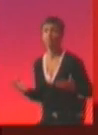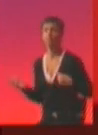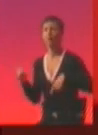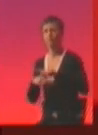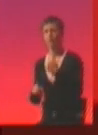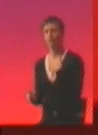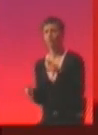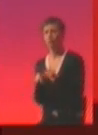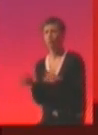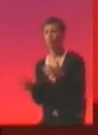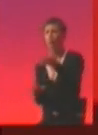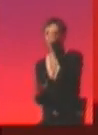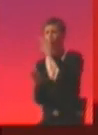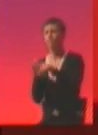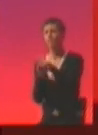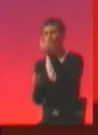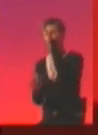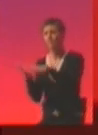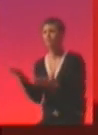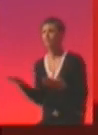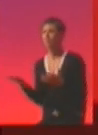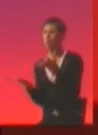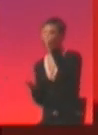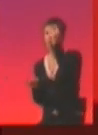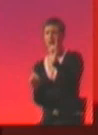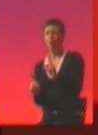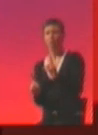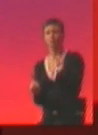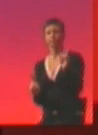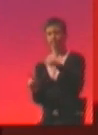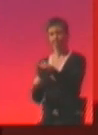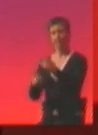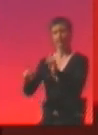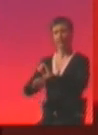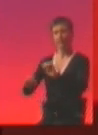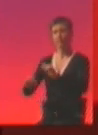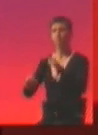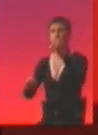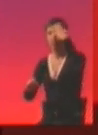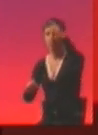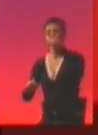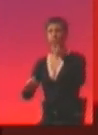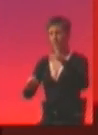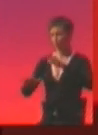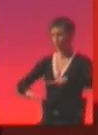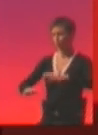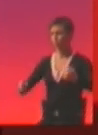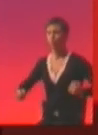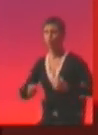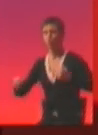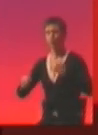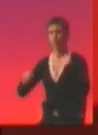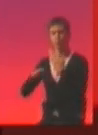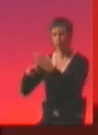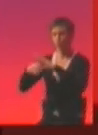learned something else in that crisis. We learned about the strength of peoples, governments, nations standing together